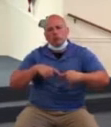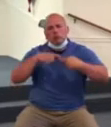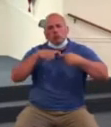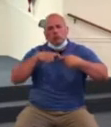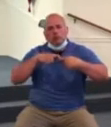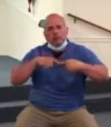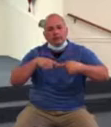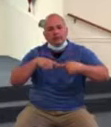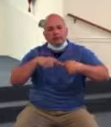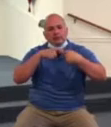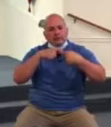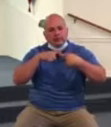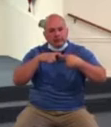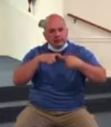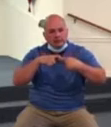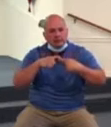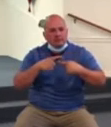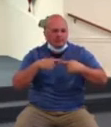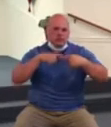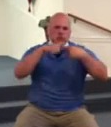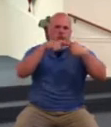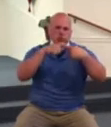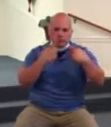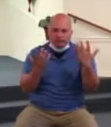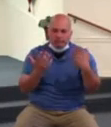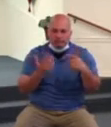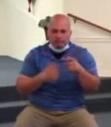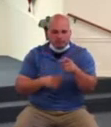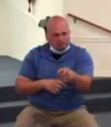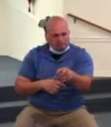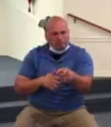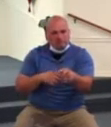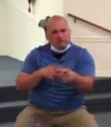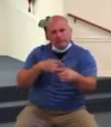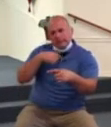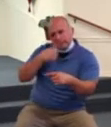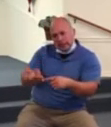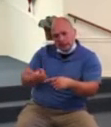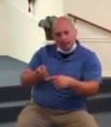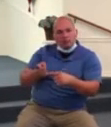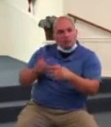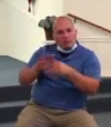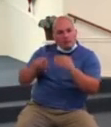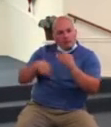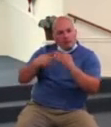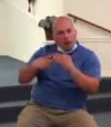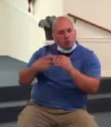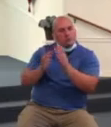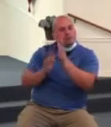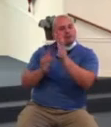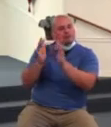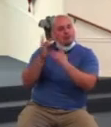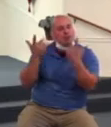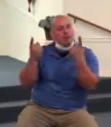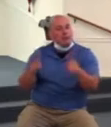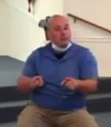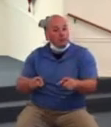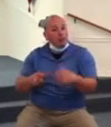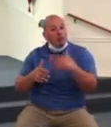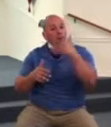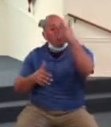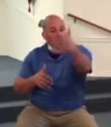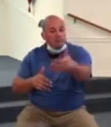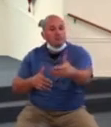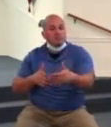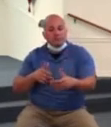Jesus just tells his apostles what's going to happen to him when they get to Jerusalem. It's a prophecy. He will be delivered over to the Gentiles, the